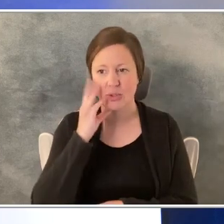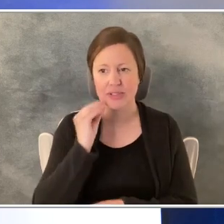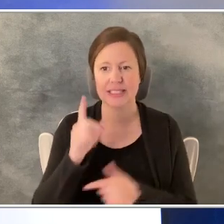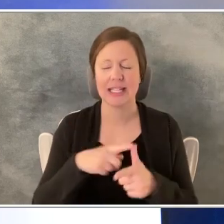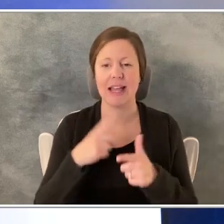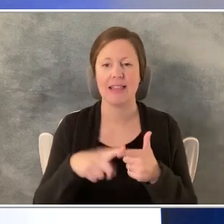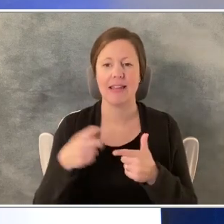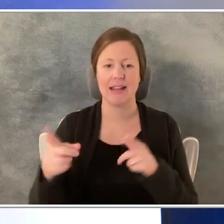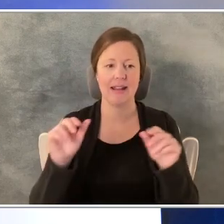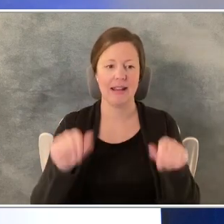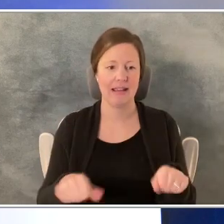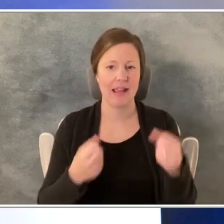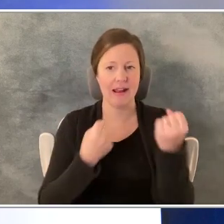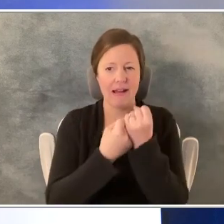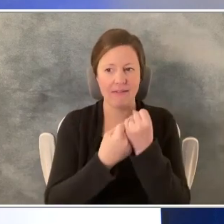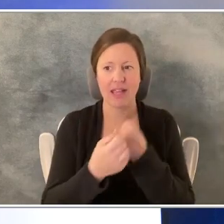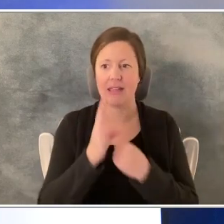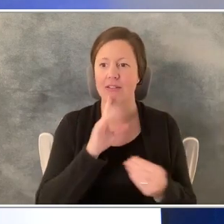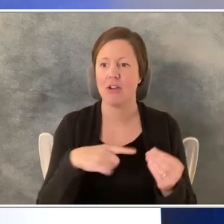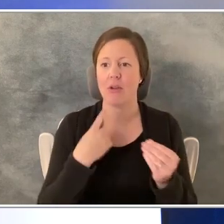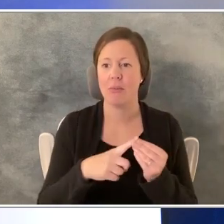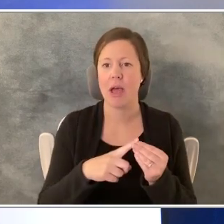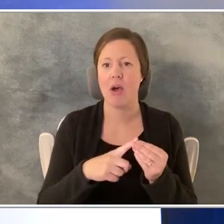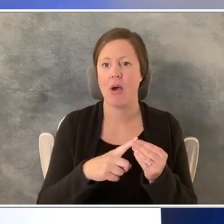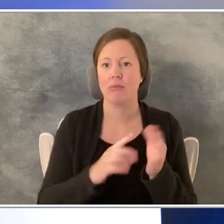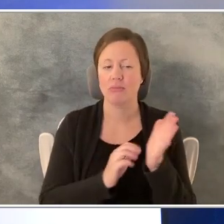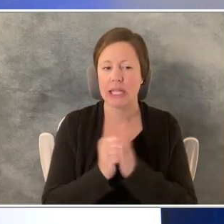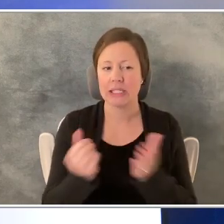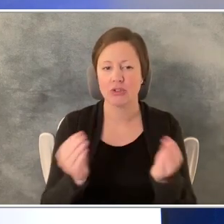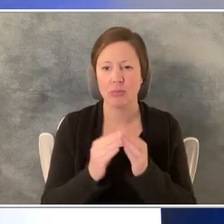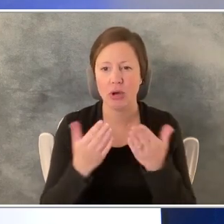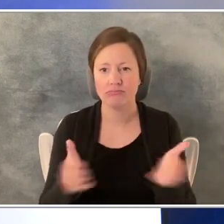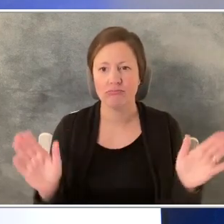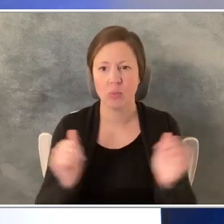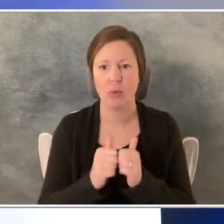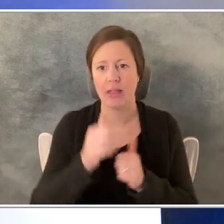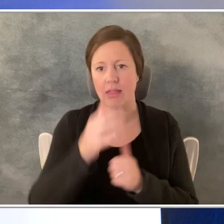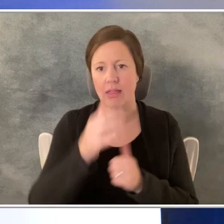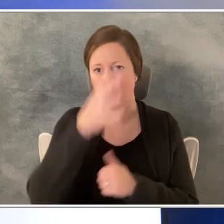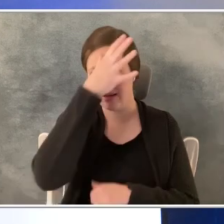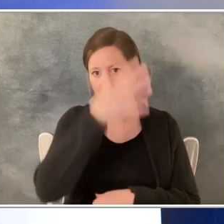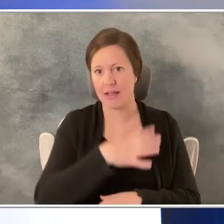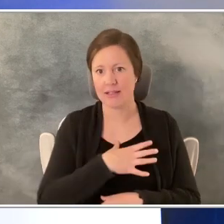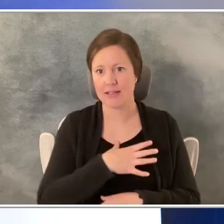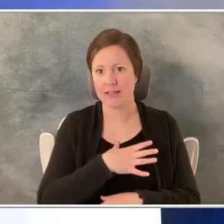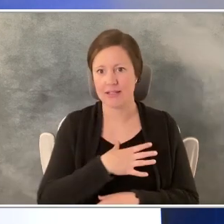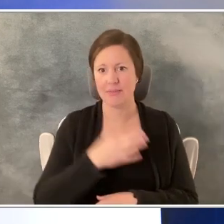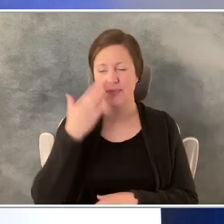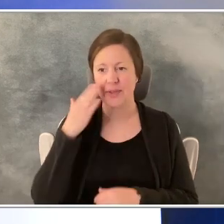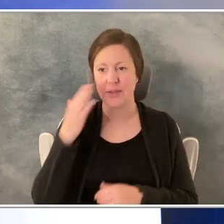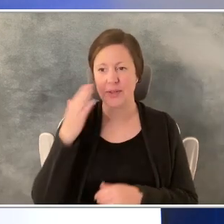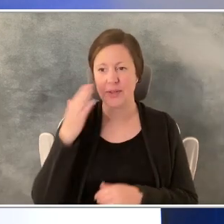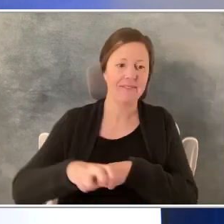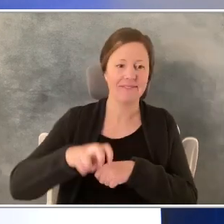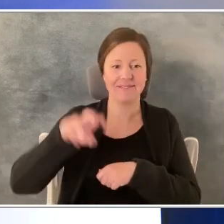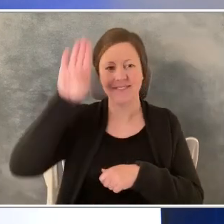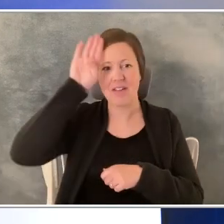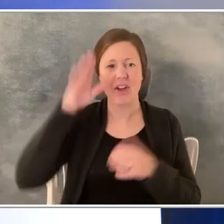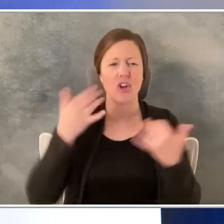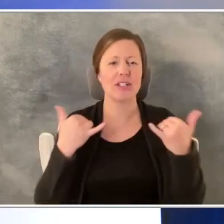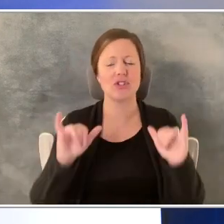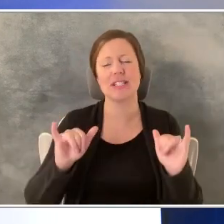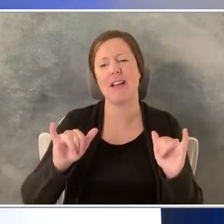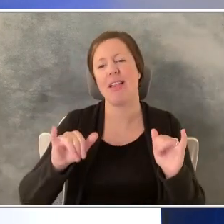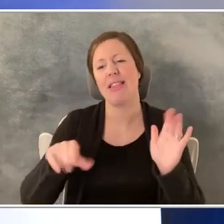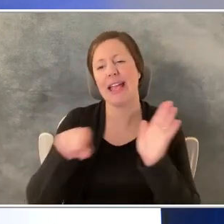advocate and talk more about prostate cancer openly with guys, and especially big, tough firefighters. Is there still a stigma with prostate health in general?